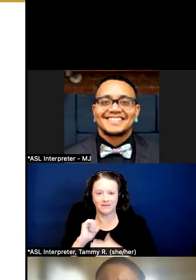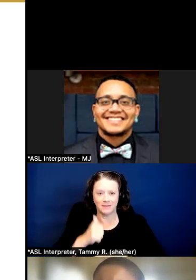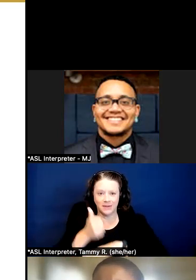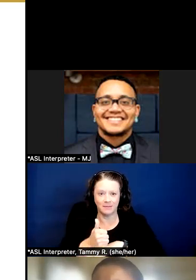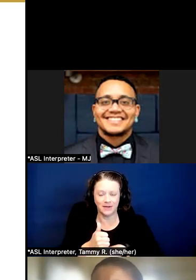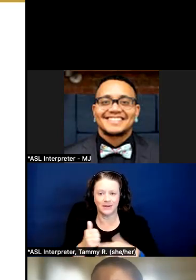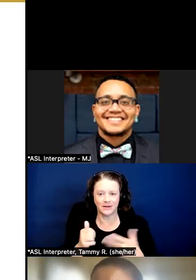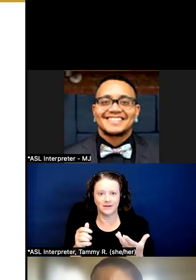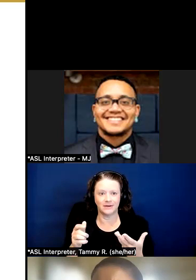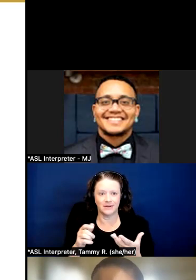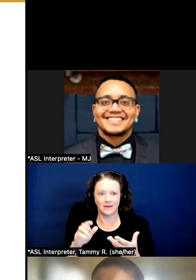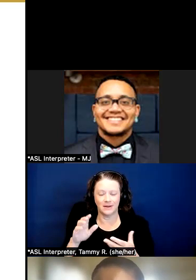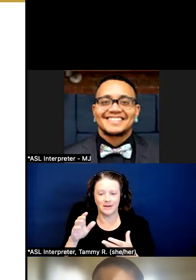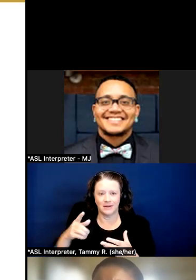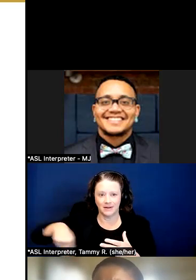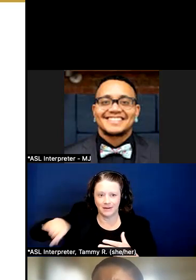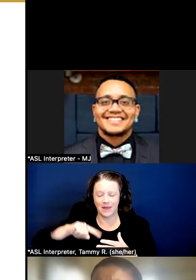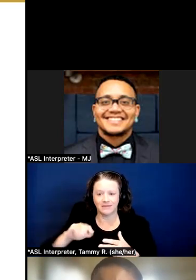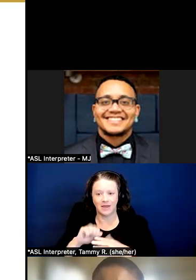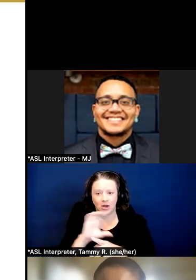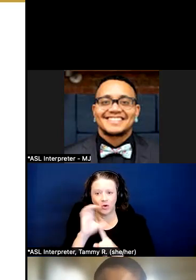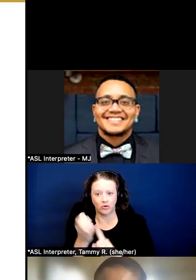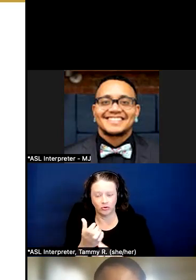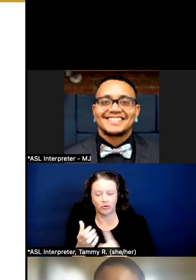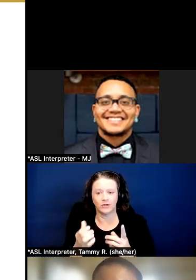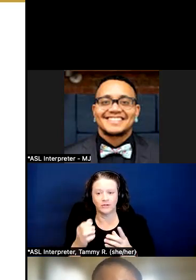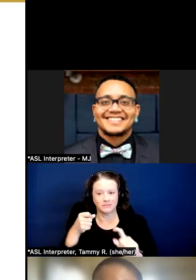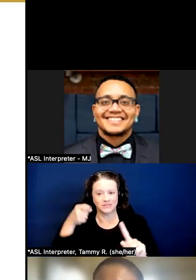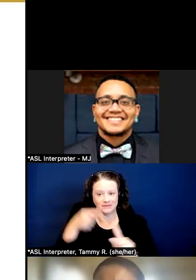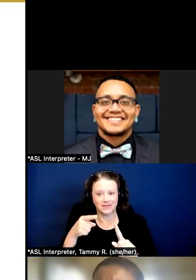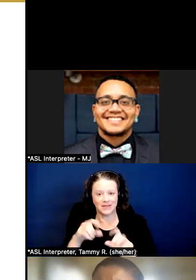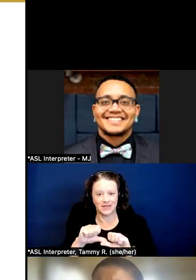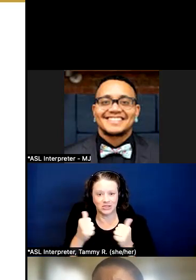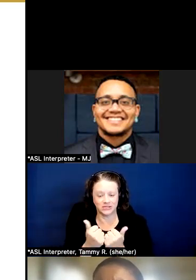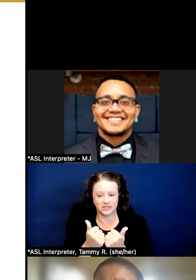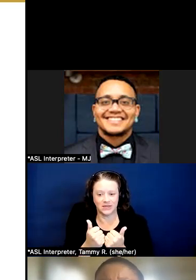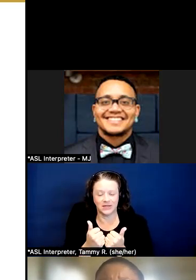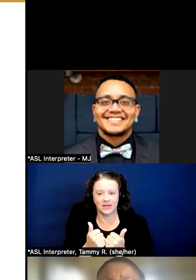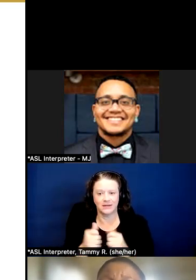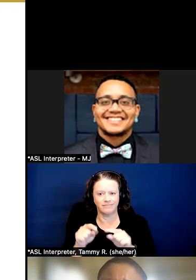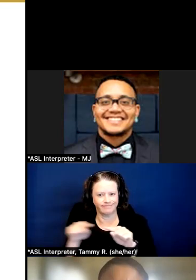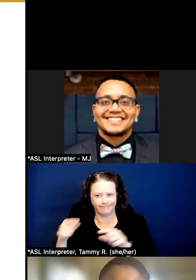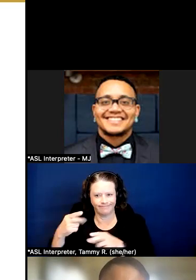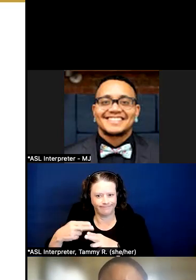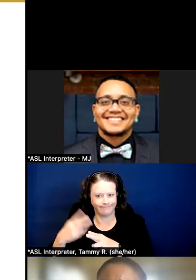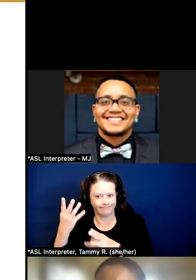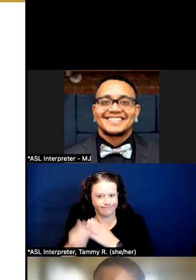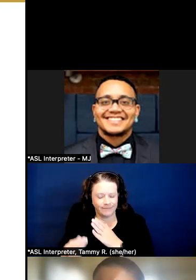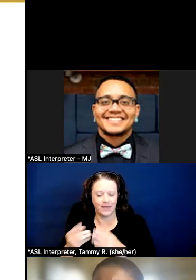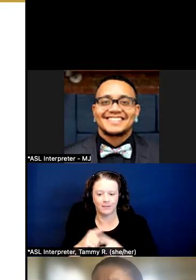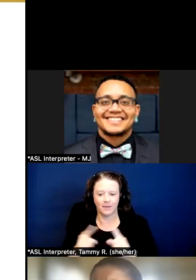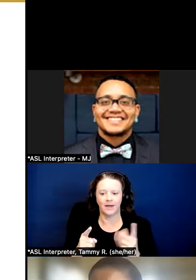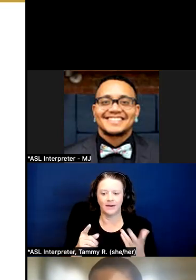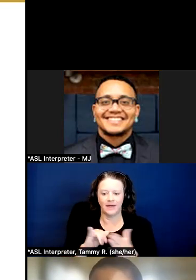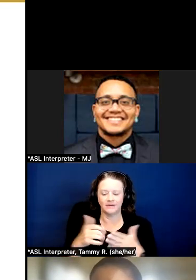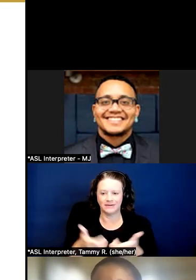As a culturally specific agency that works with Native youth, this organization actually separates the operations